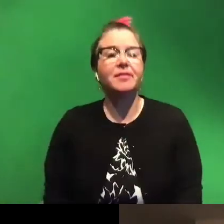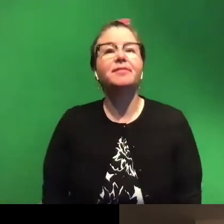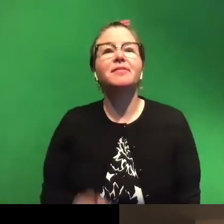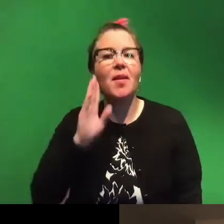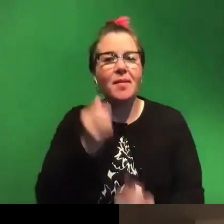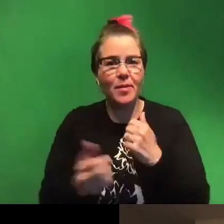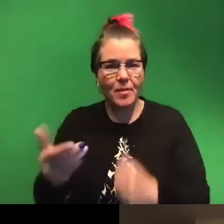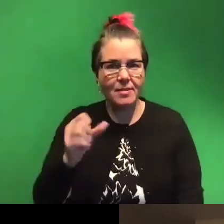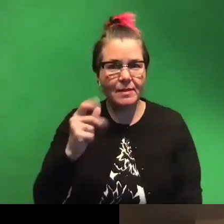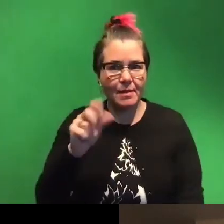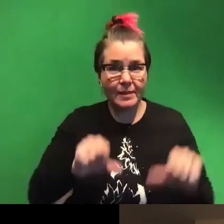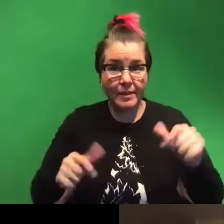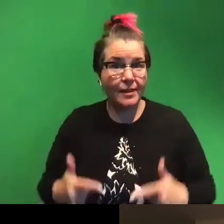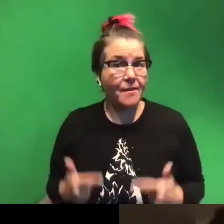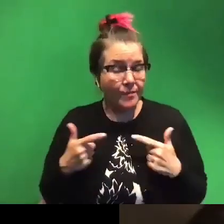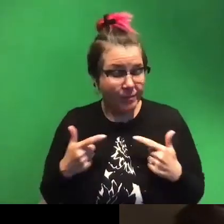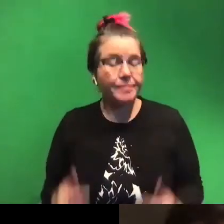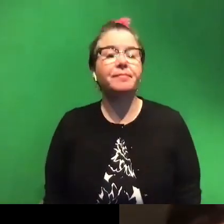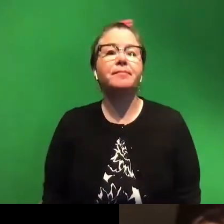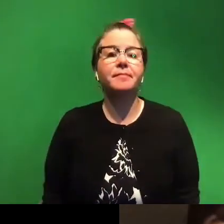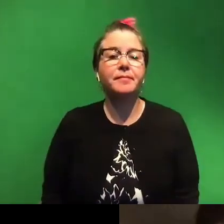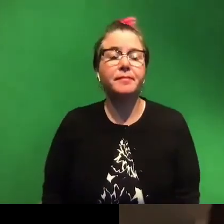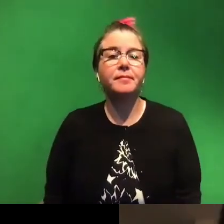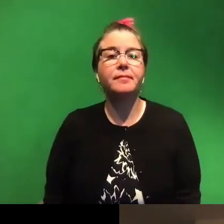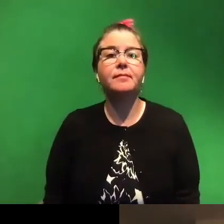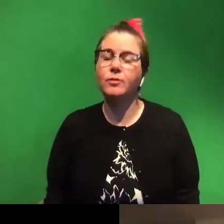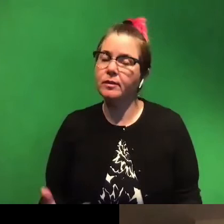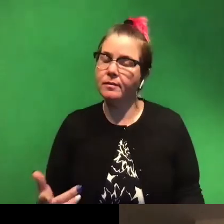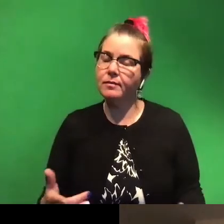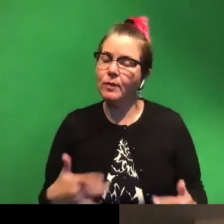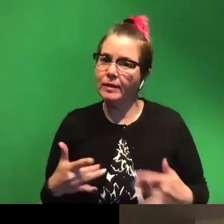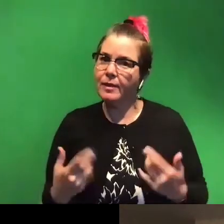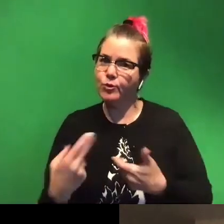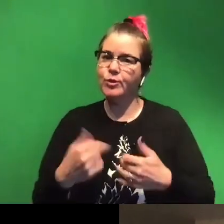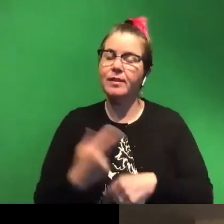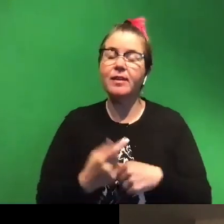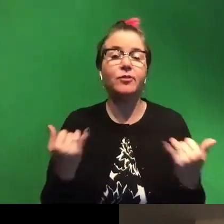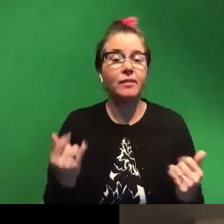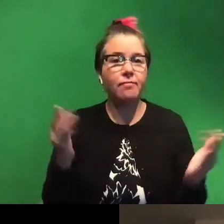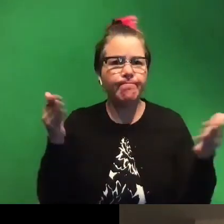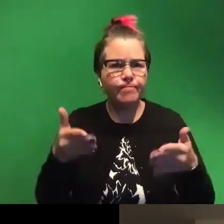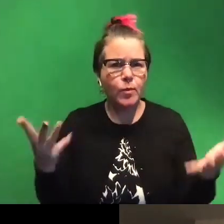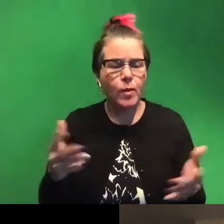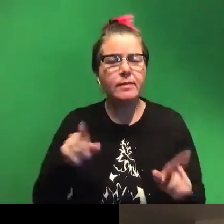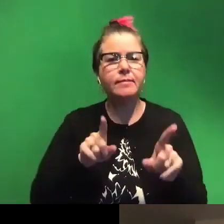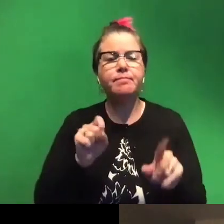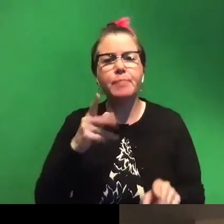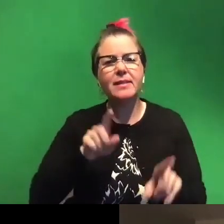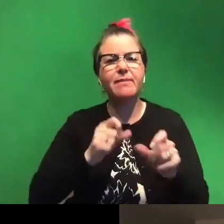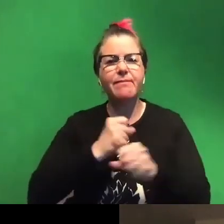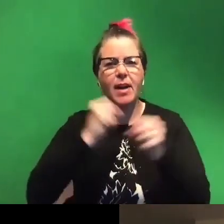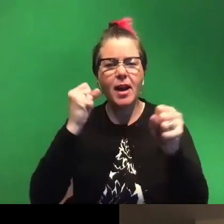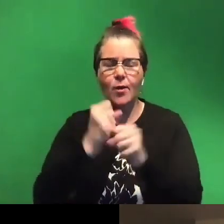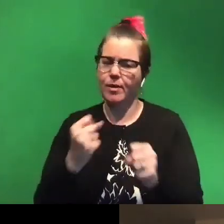everybody, welcome to Skype a Scientist Live. We're super glad that you're here today. Today we're going to be talking about space fireworks, which I'm